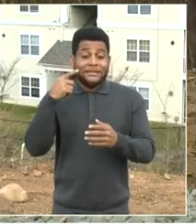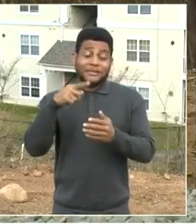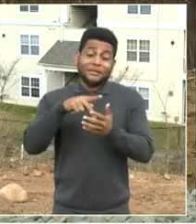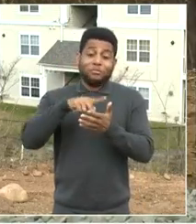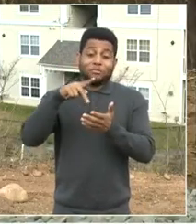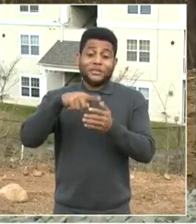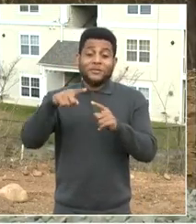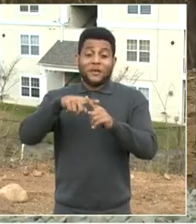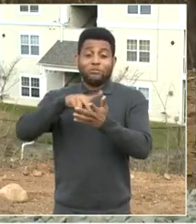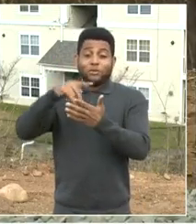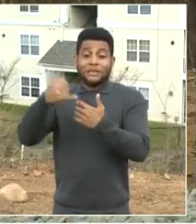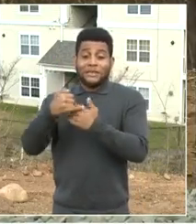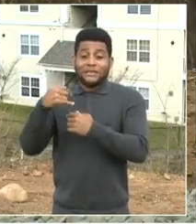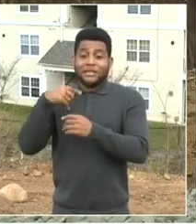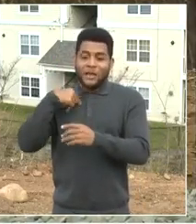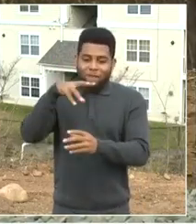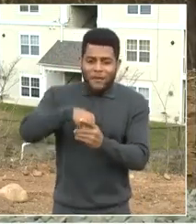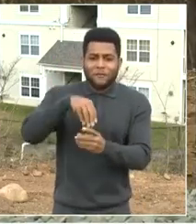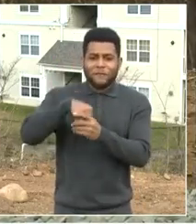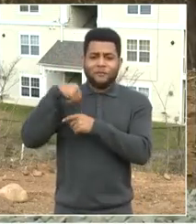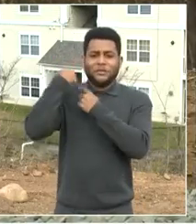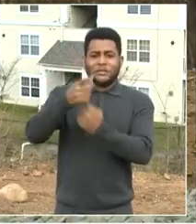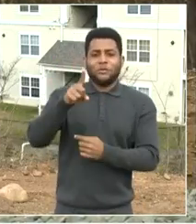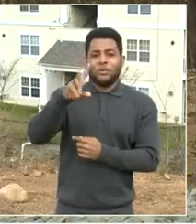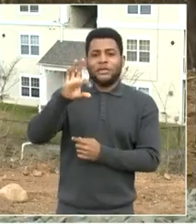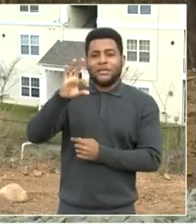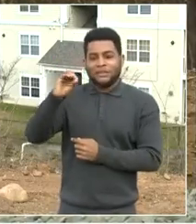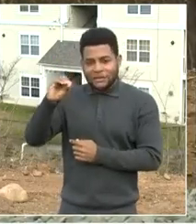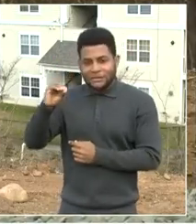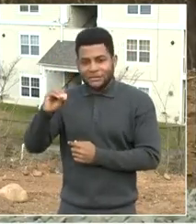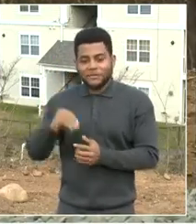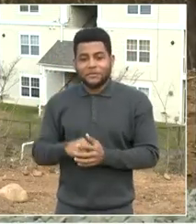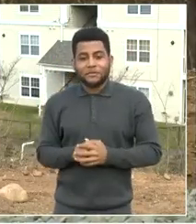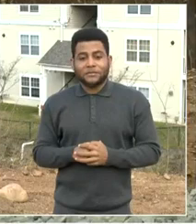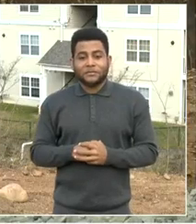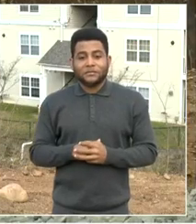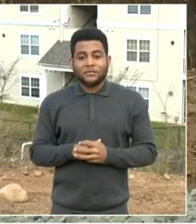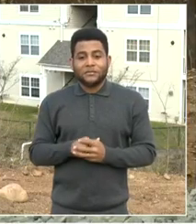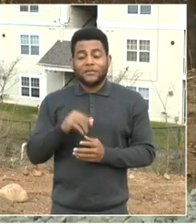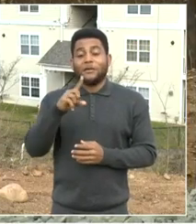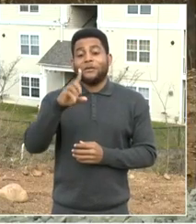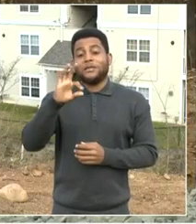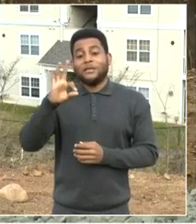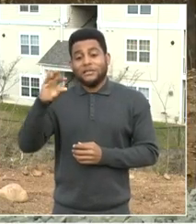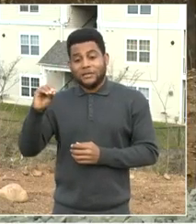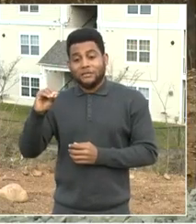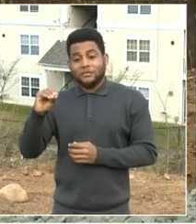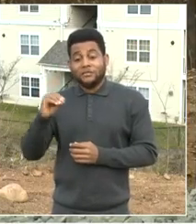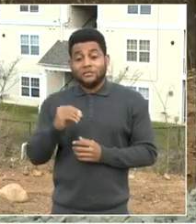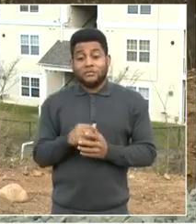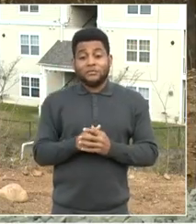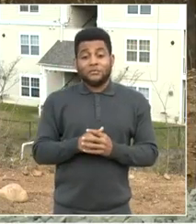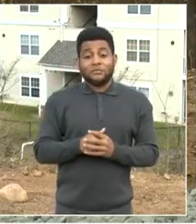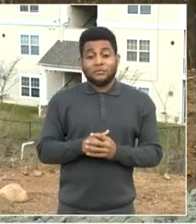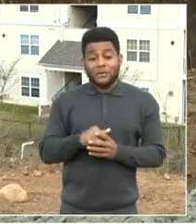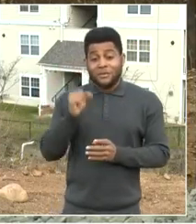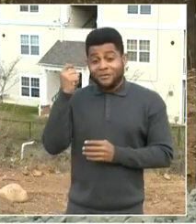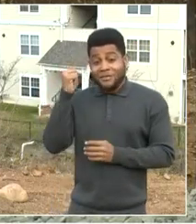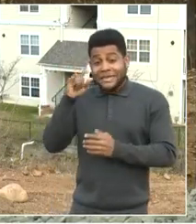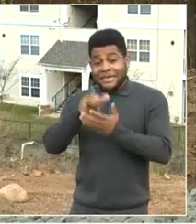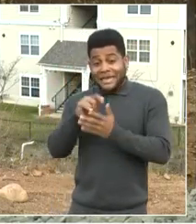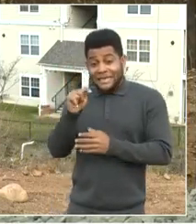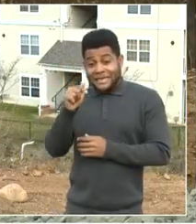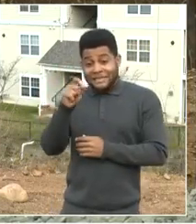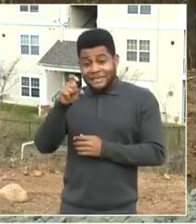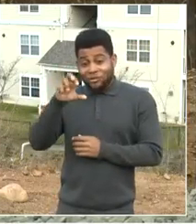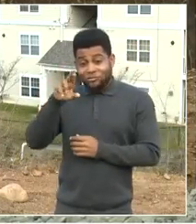safely housed with these initiatives is amazing. You mentioned New Market Tax Credit. It's not for the faint of heart. It's brain damage. Thank you, Avi, wherever you